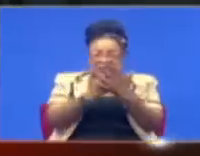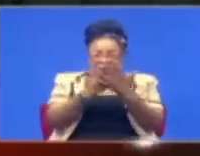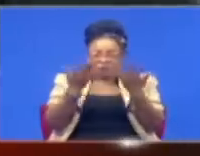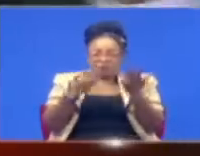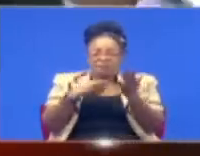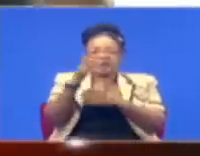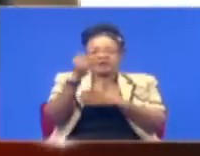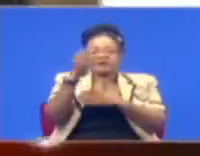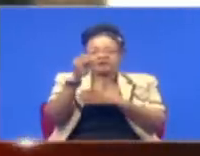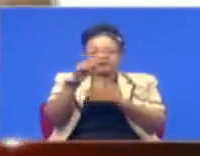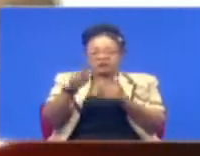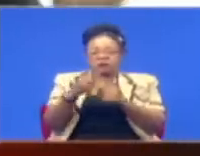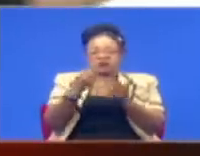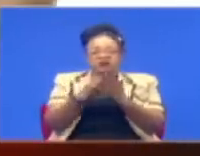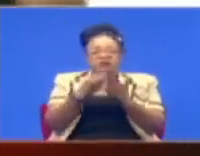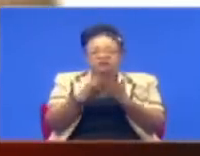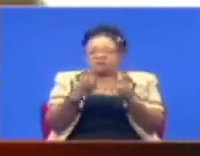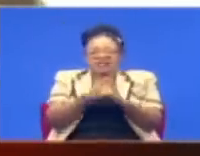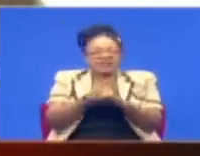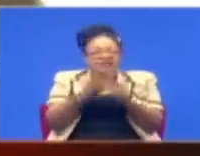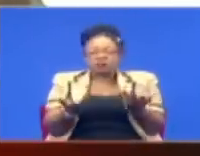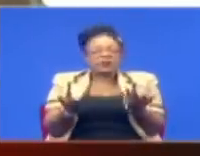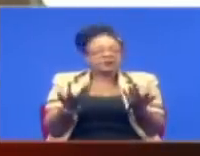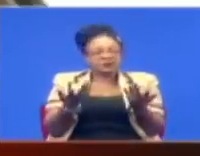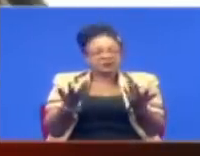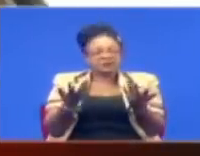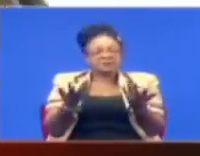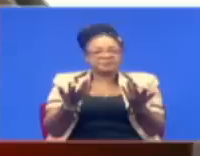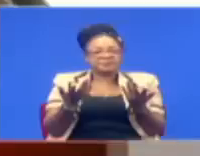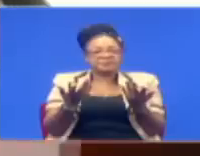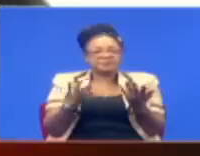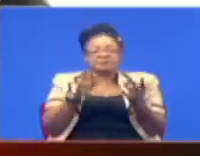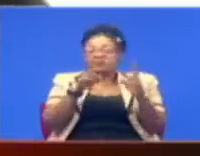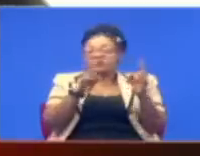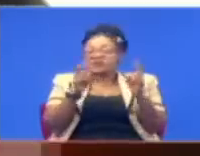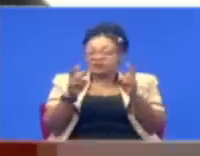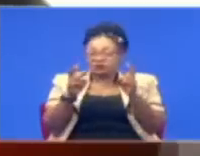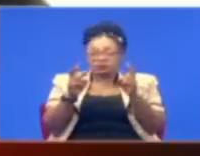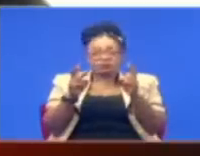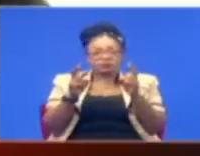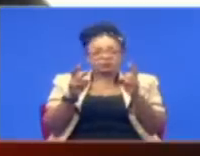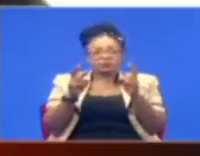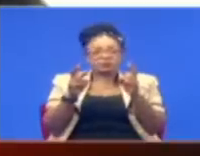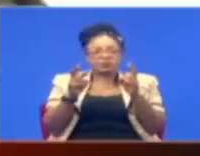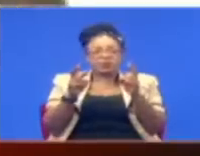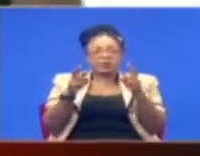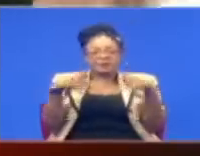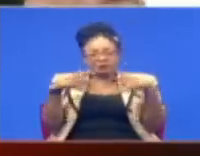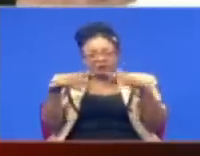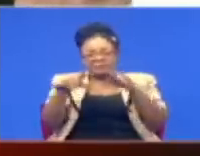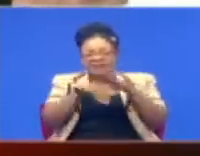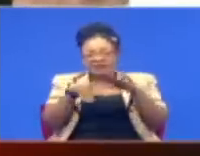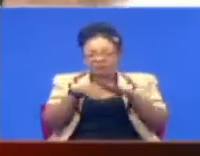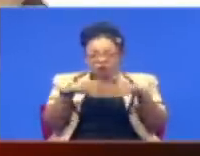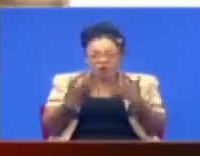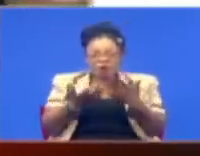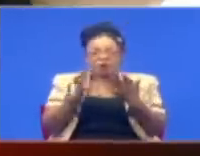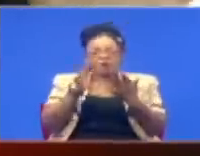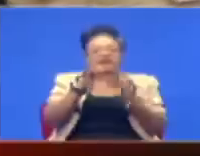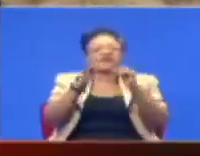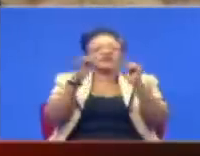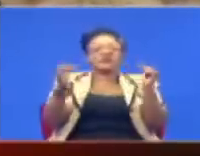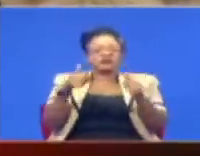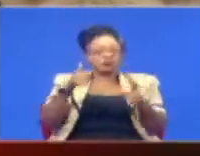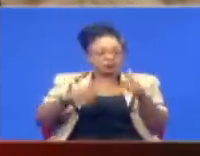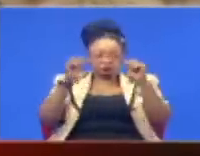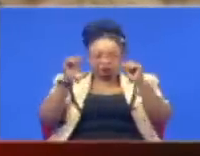So what is the difference in the is the issue the principle or the issue the offense? That we can pick